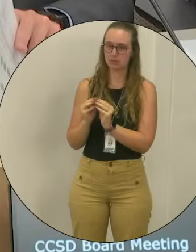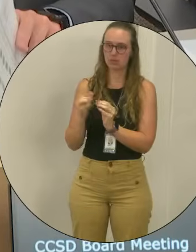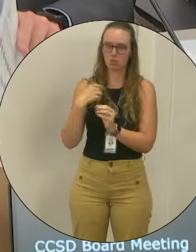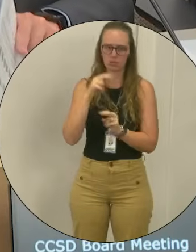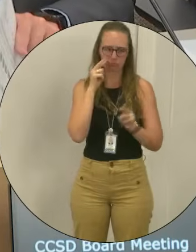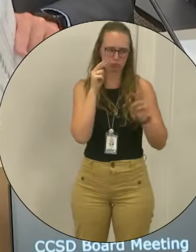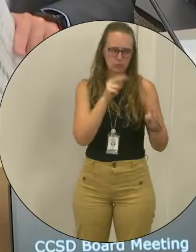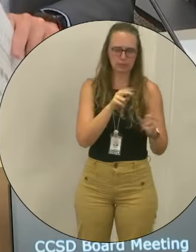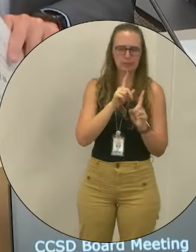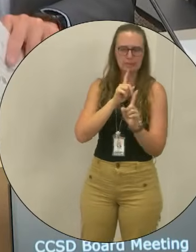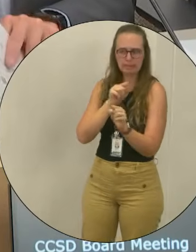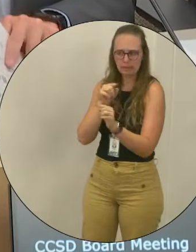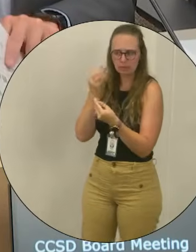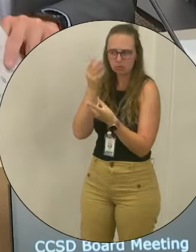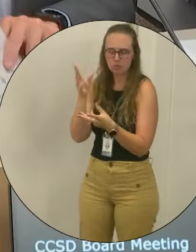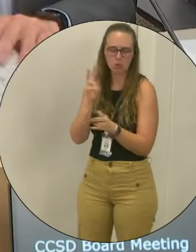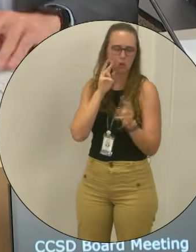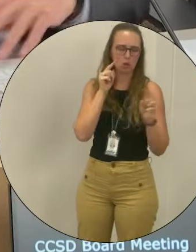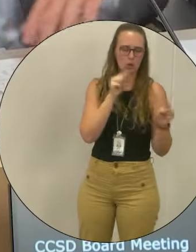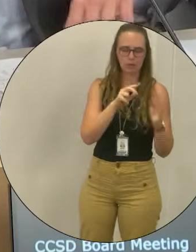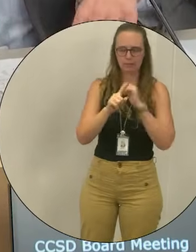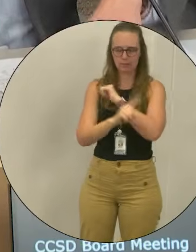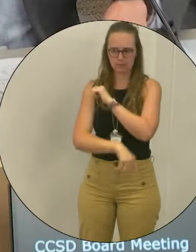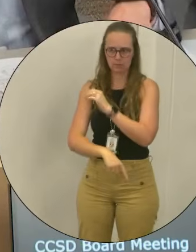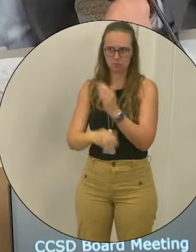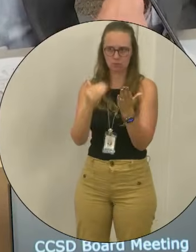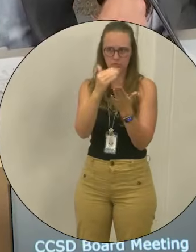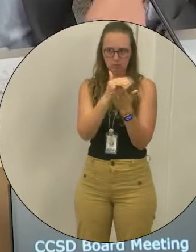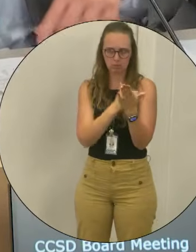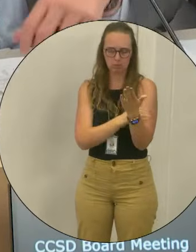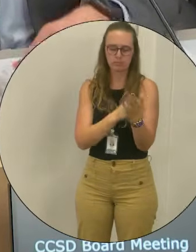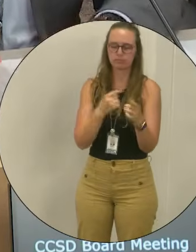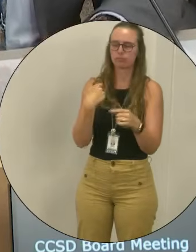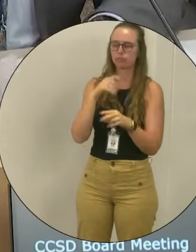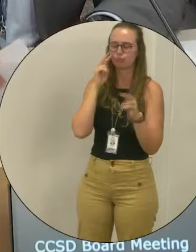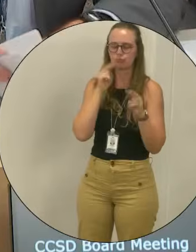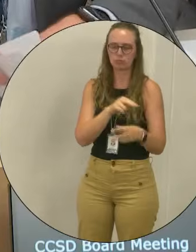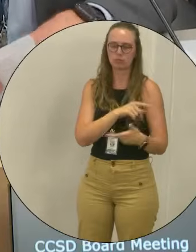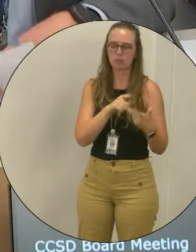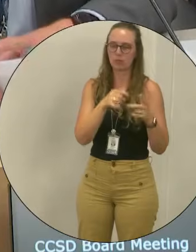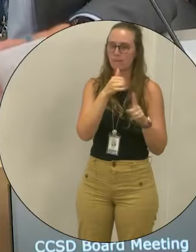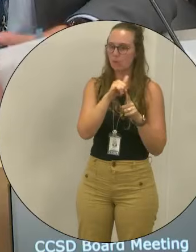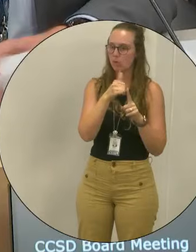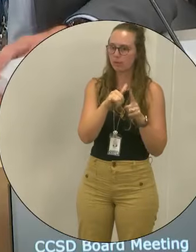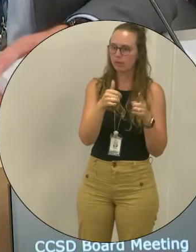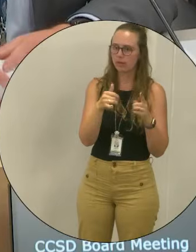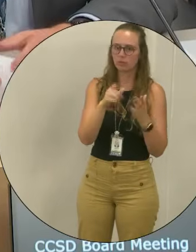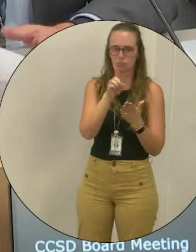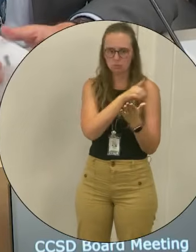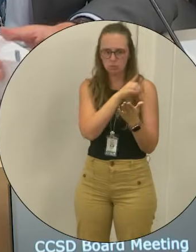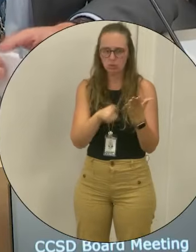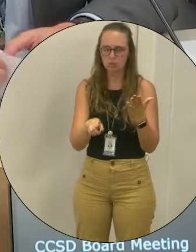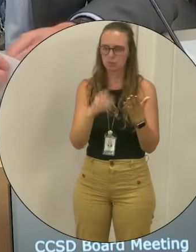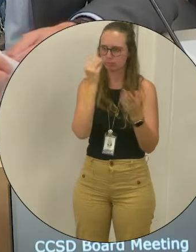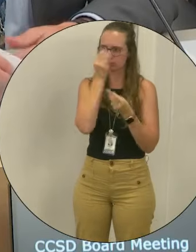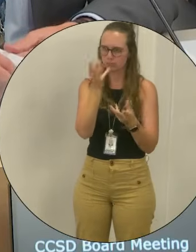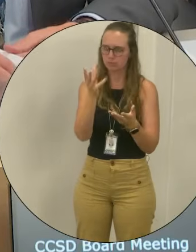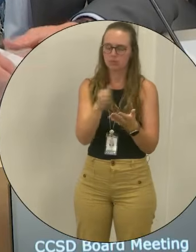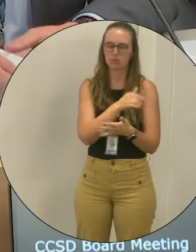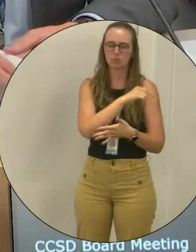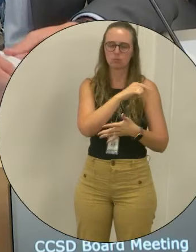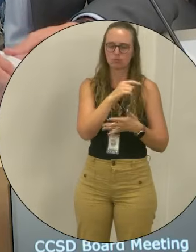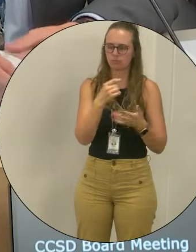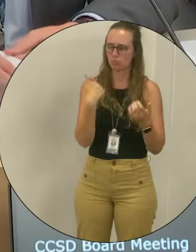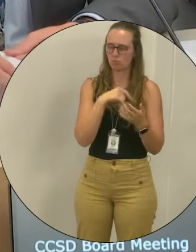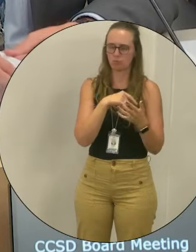at the attendance data, we look at the discipline data, we look at bullying, discrimination data. So we look